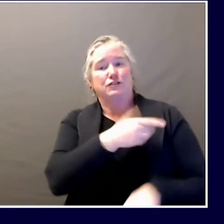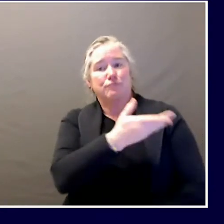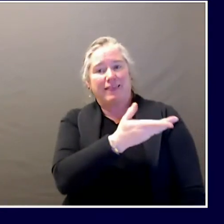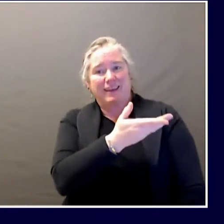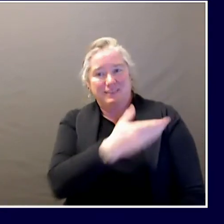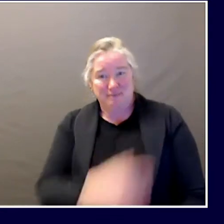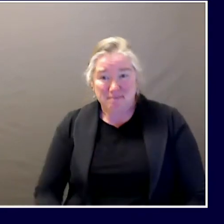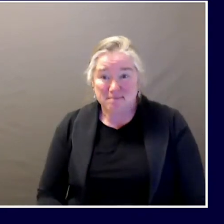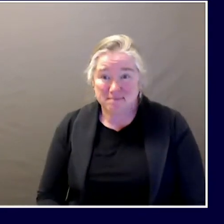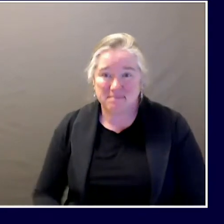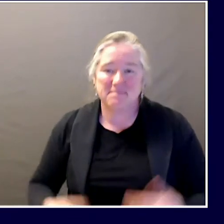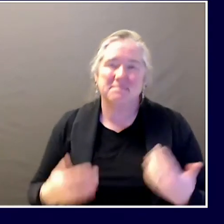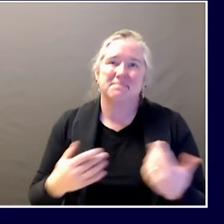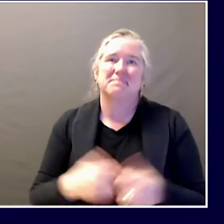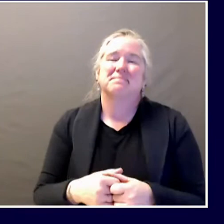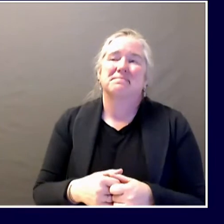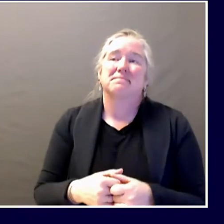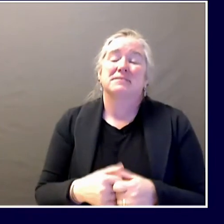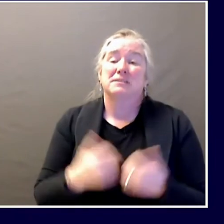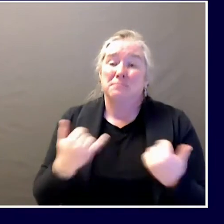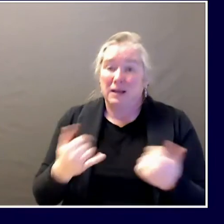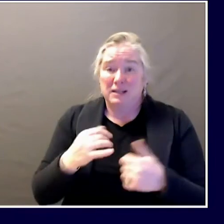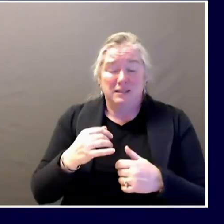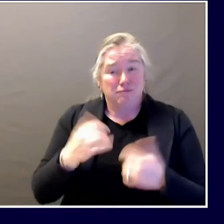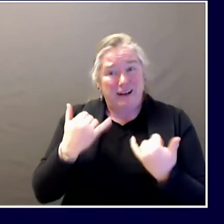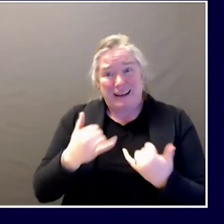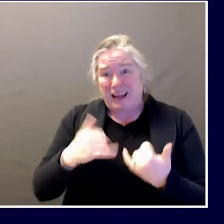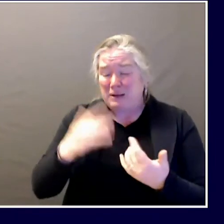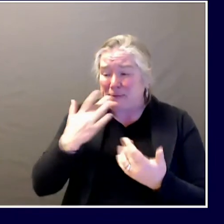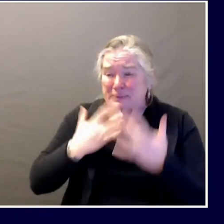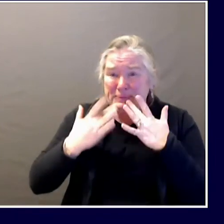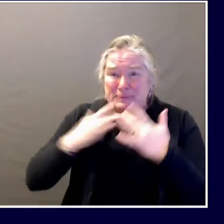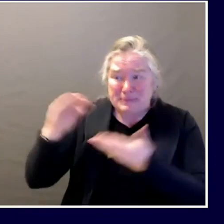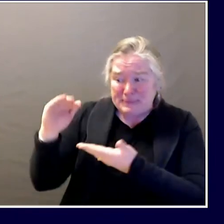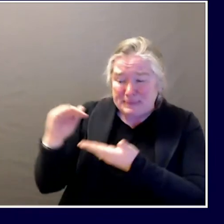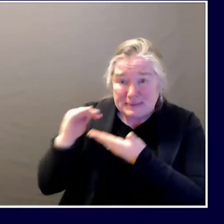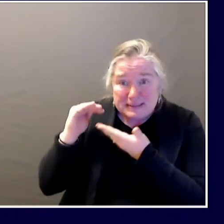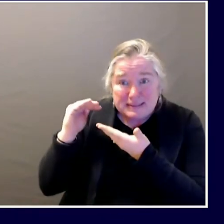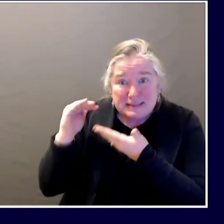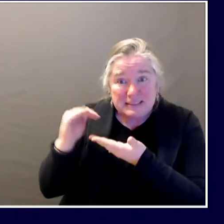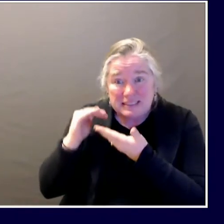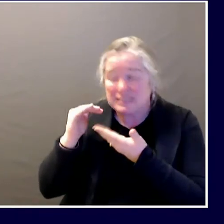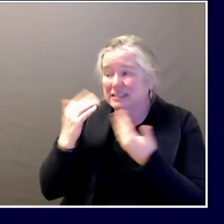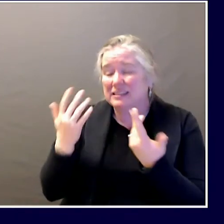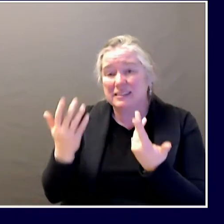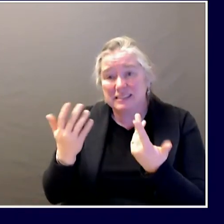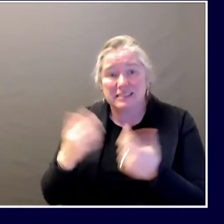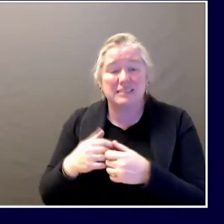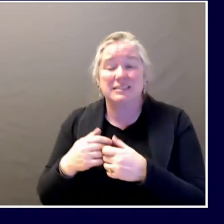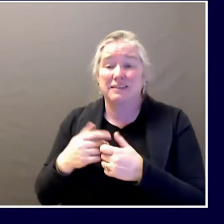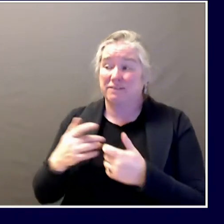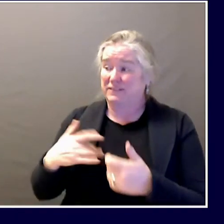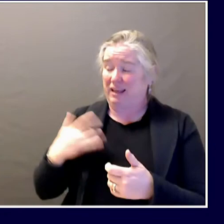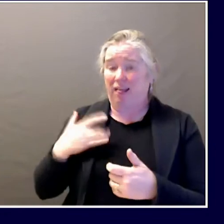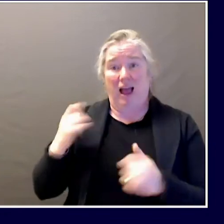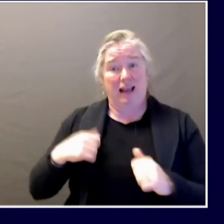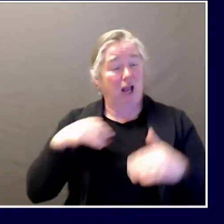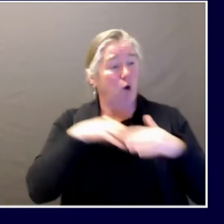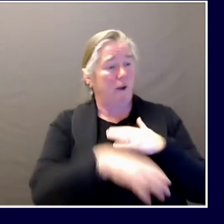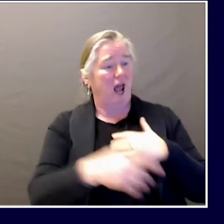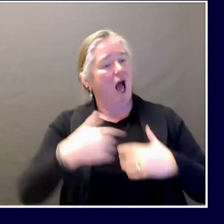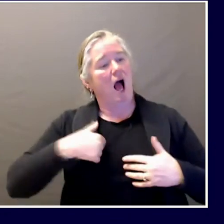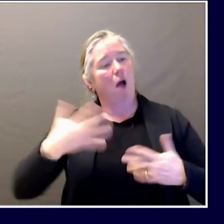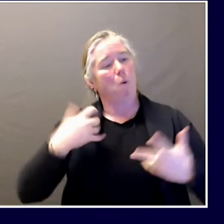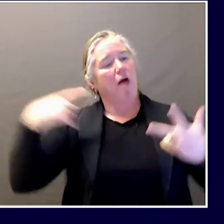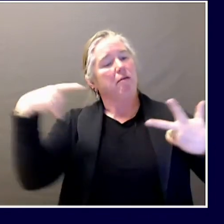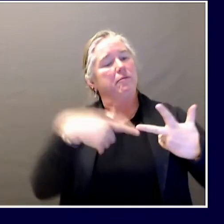But right now, with supply being so constrained, being able to say when you walk into a site, I want this